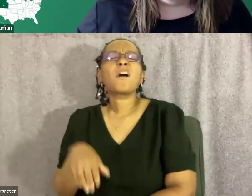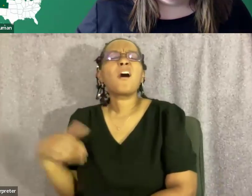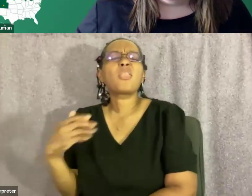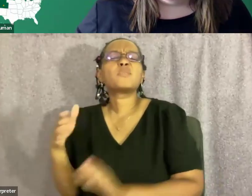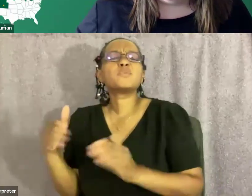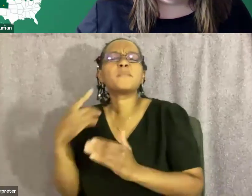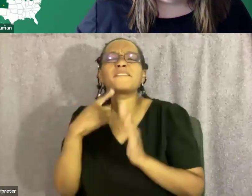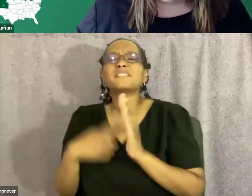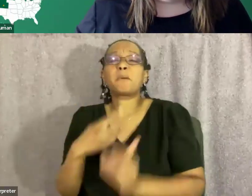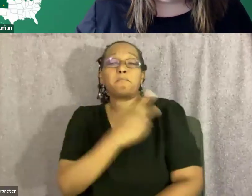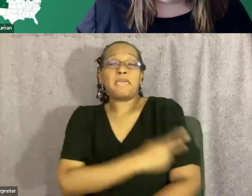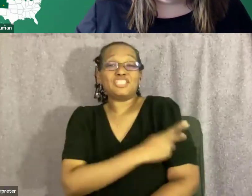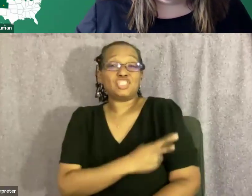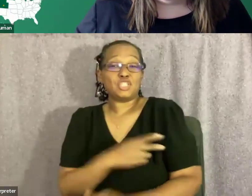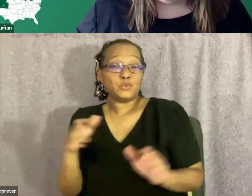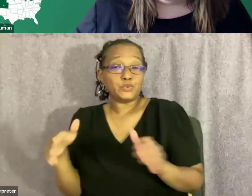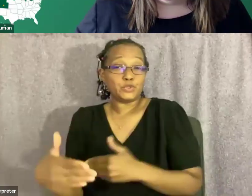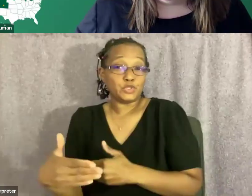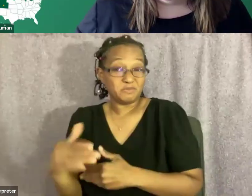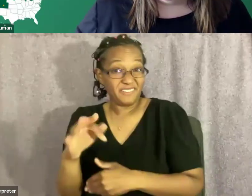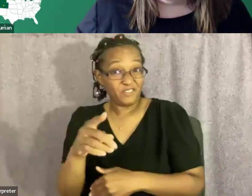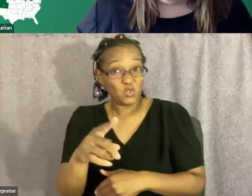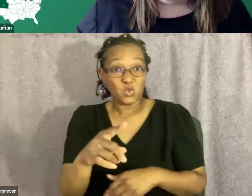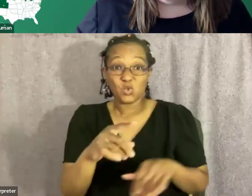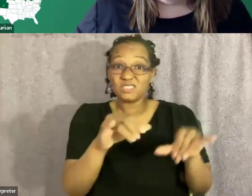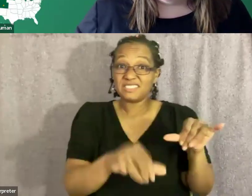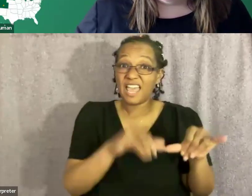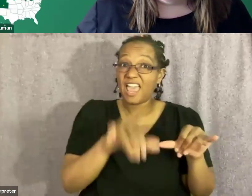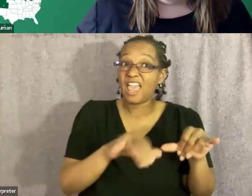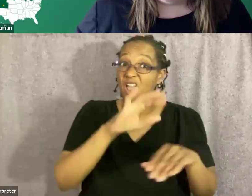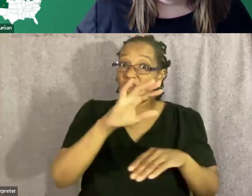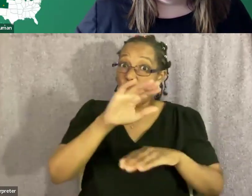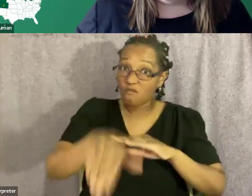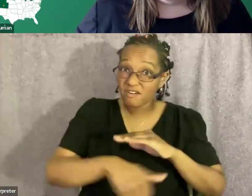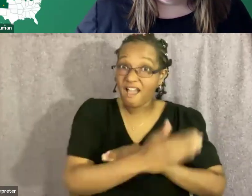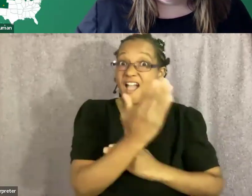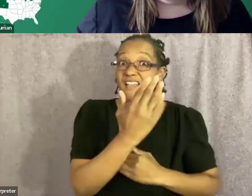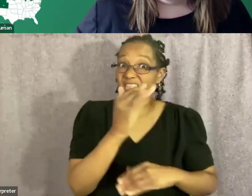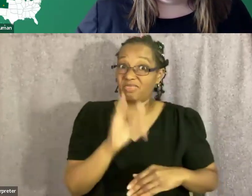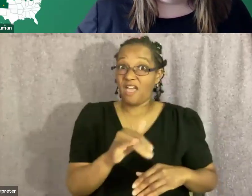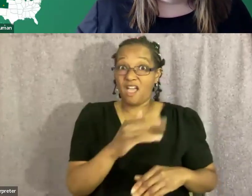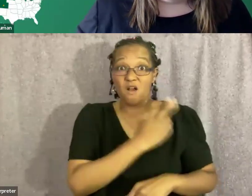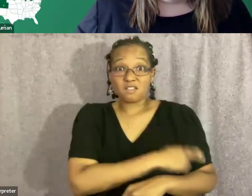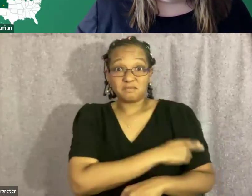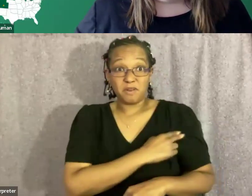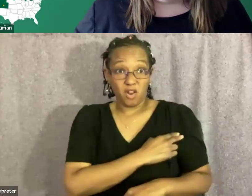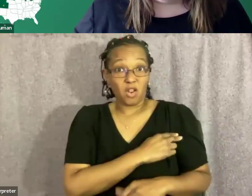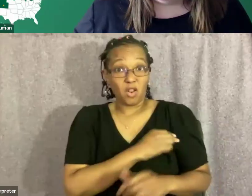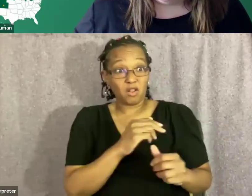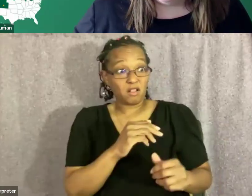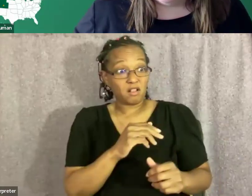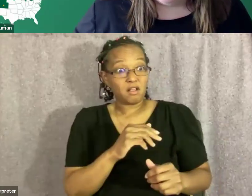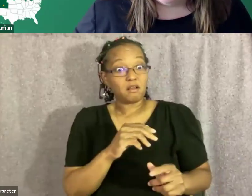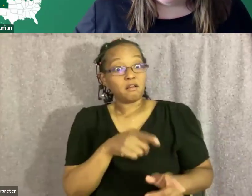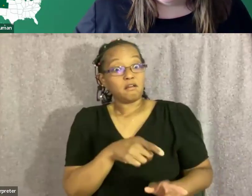I'm assuming by that they mean, if you're going to stay overnight in a hospital, this is your room. That's not going to be a space where a